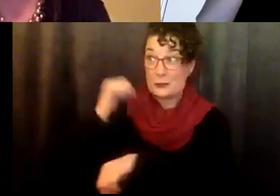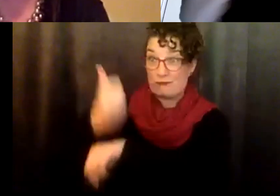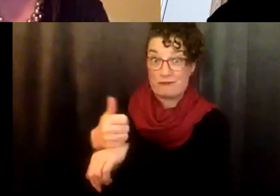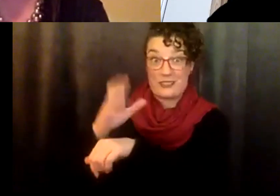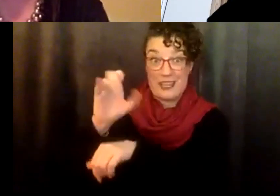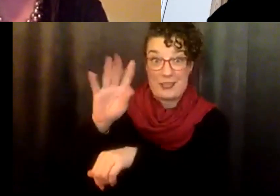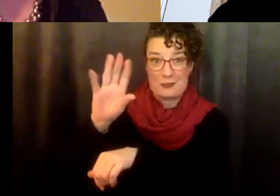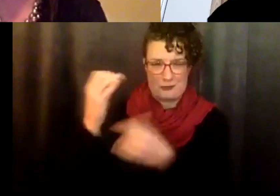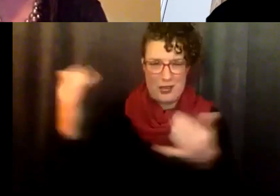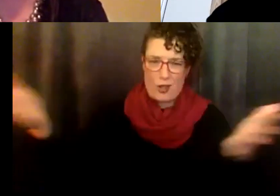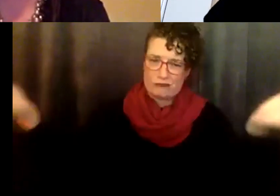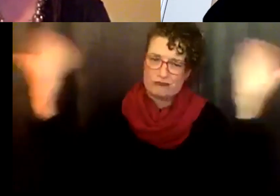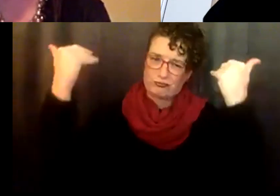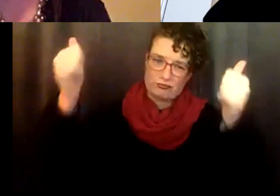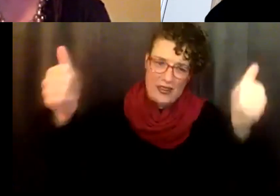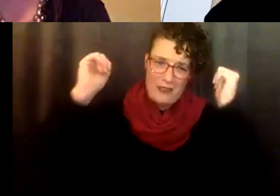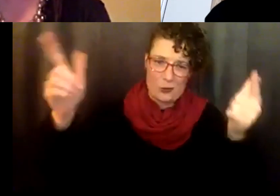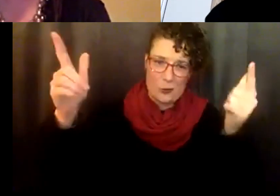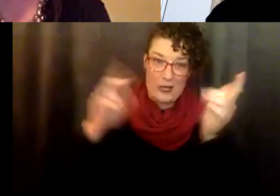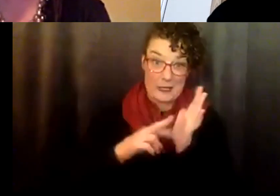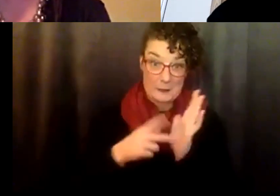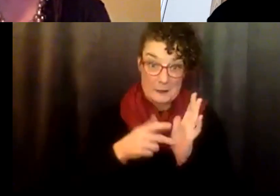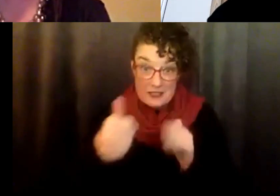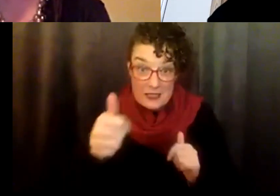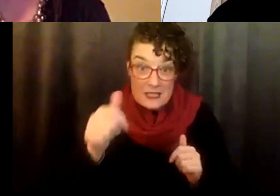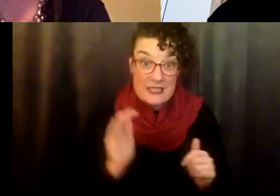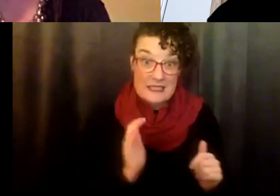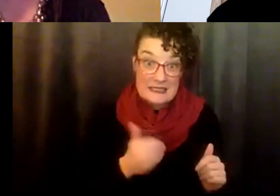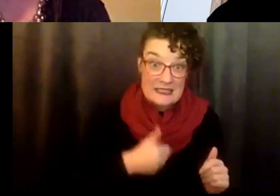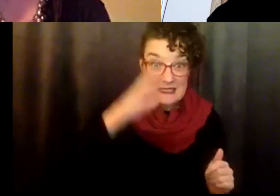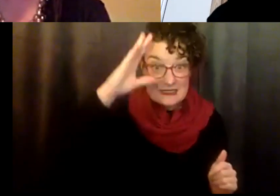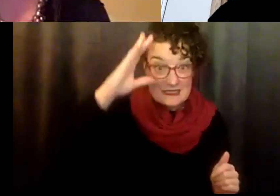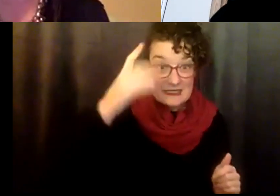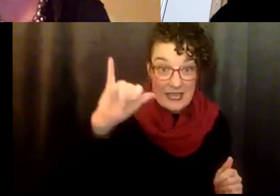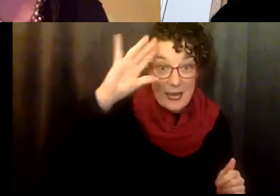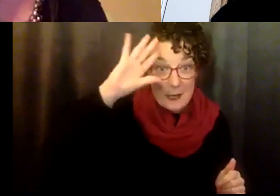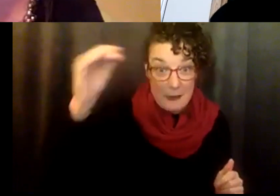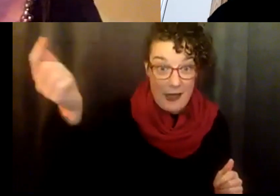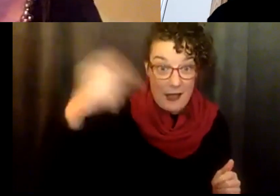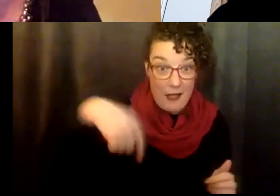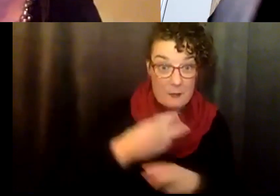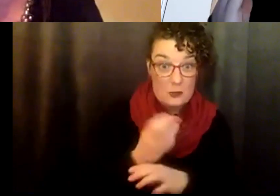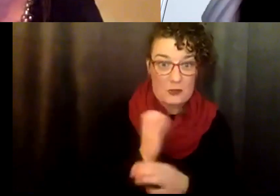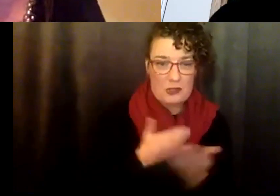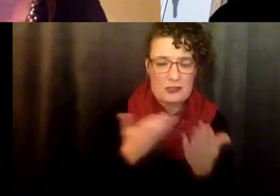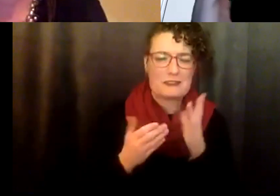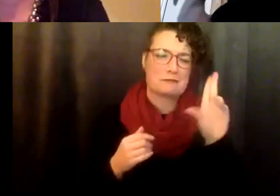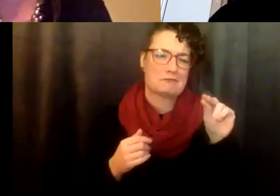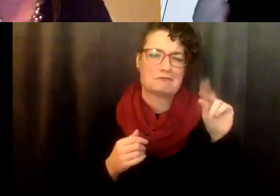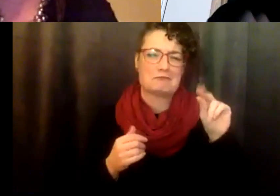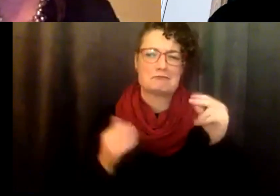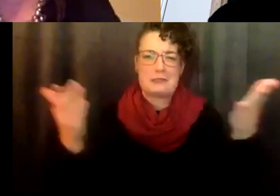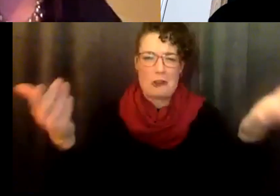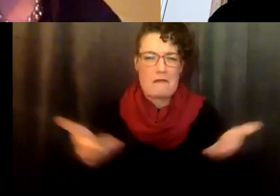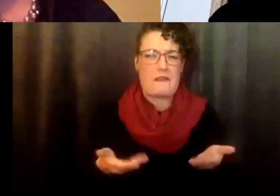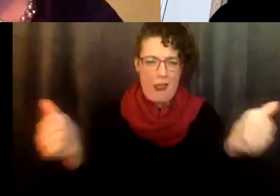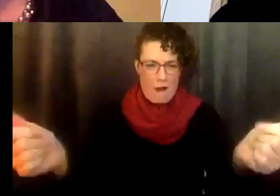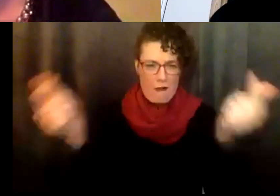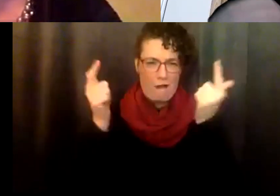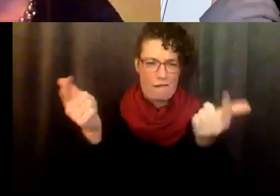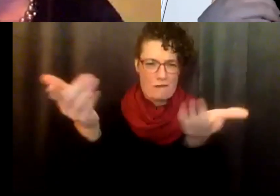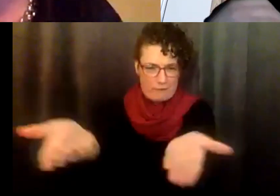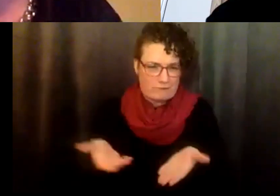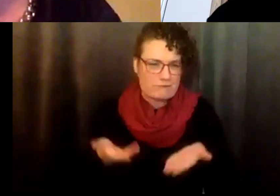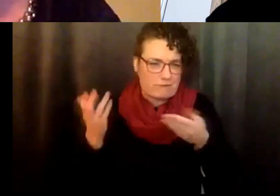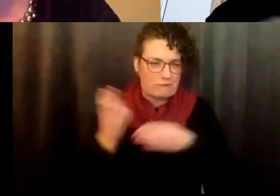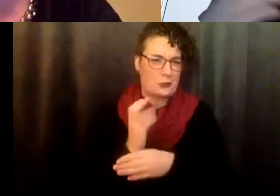clinic for everyone. So you don't have to be a cisgendered gay man to come and use our services. We invite all of you to come and use our services,